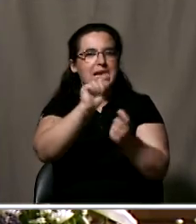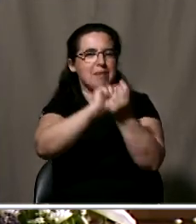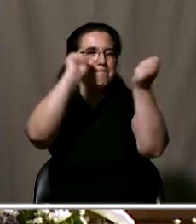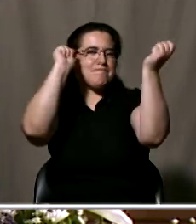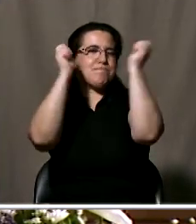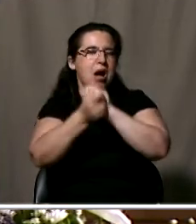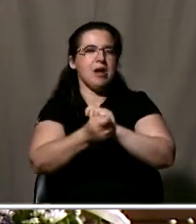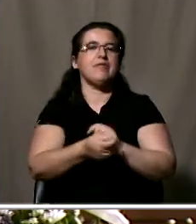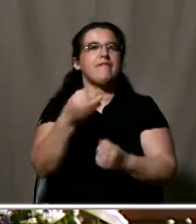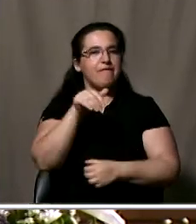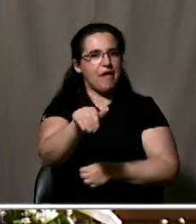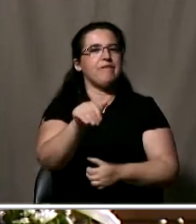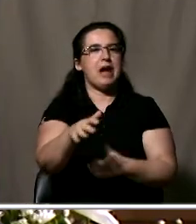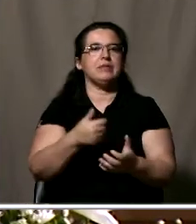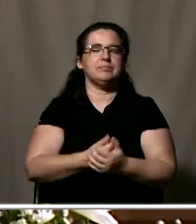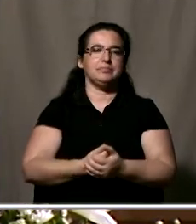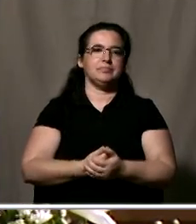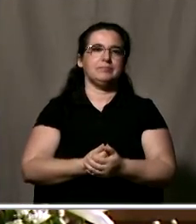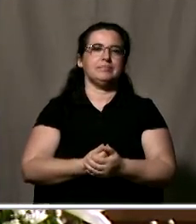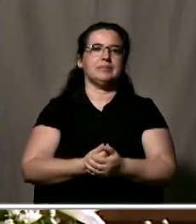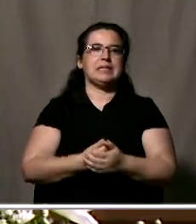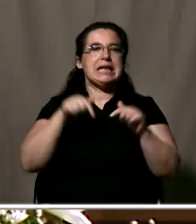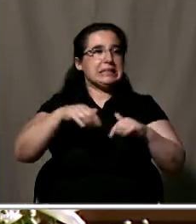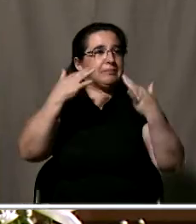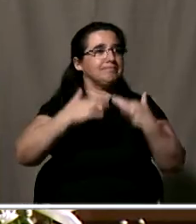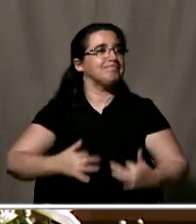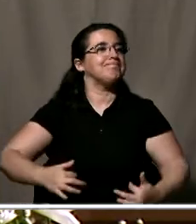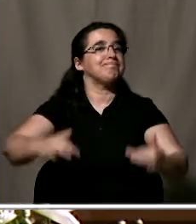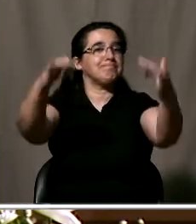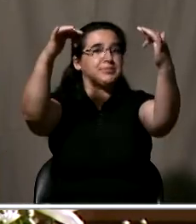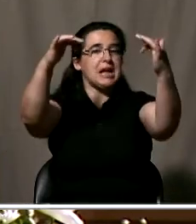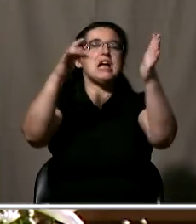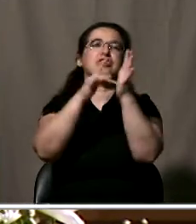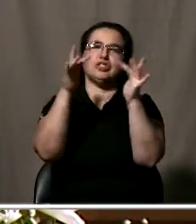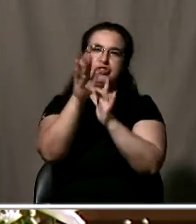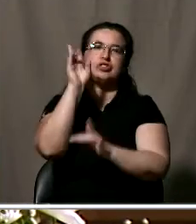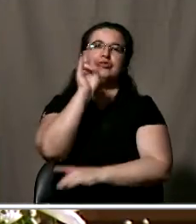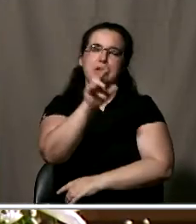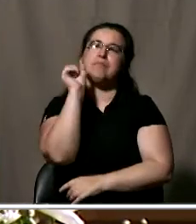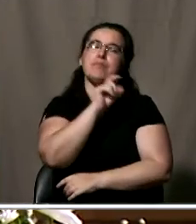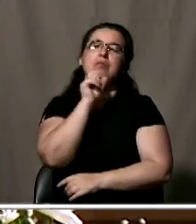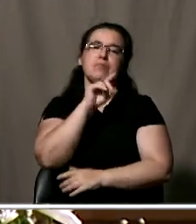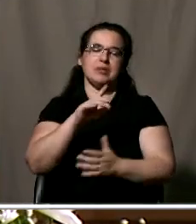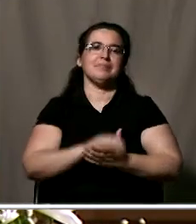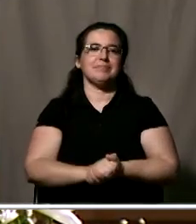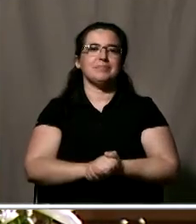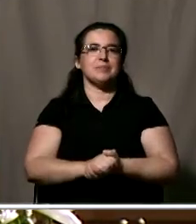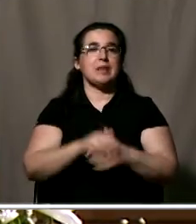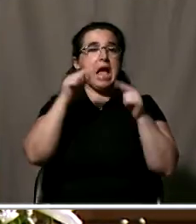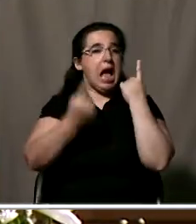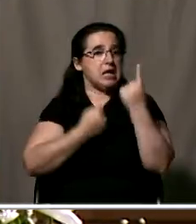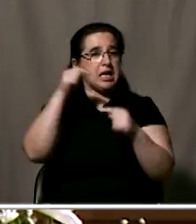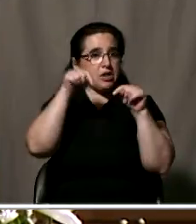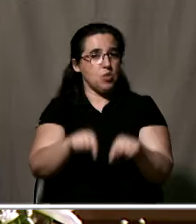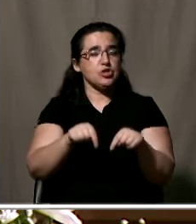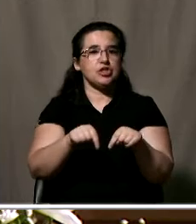today. Alguém aqui nesta sala. Is going to get a view of Jesus. Nesta sala vai ter and um vislumbre de Jesus. Your life. Que vai mudar a sua vida. Somebody today, alguém nesta sala hoje, in the